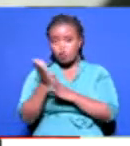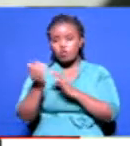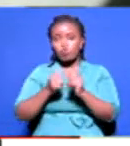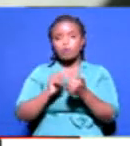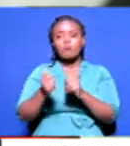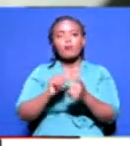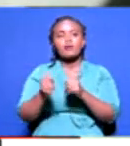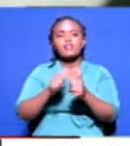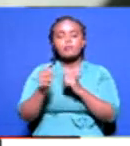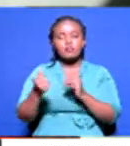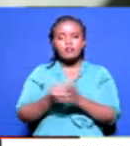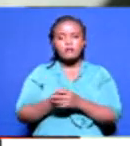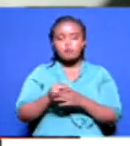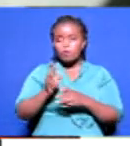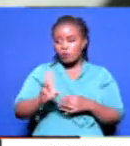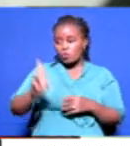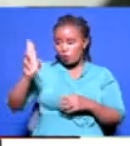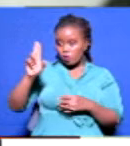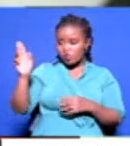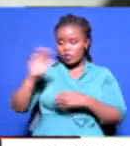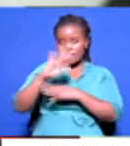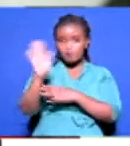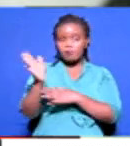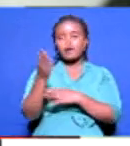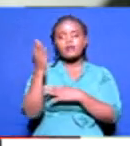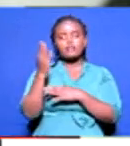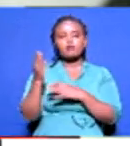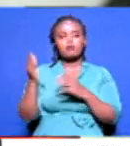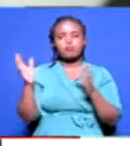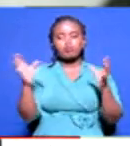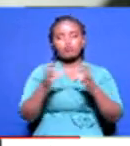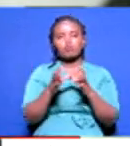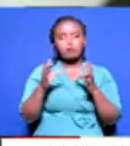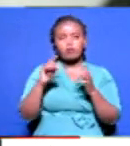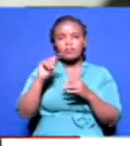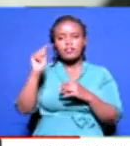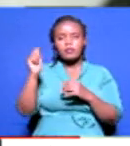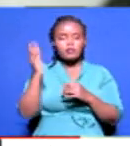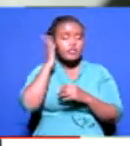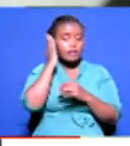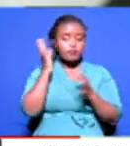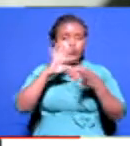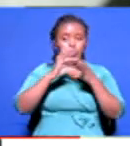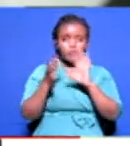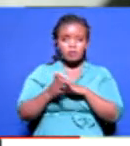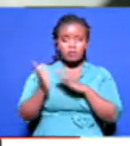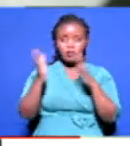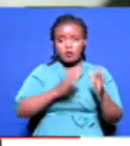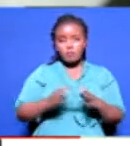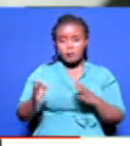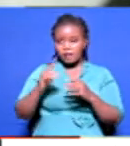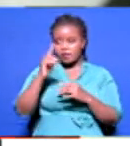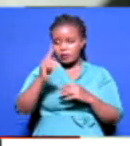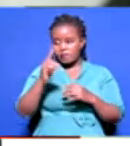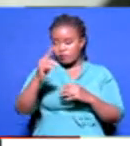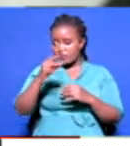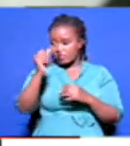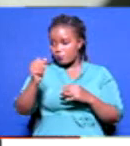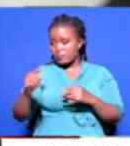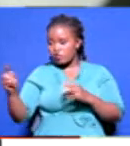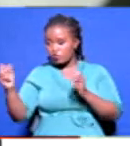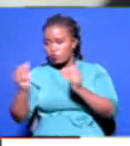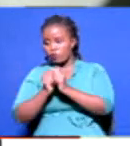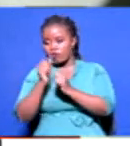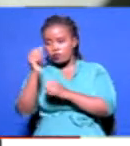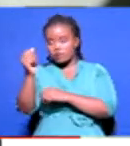Team Kenya ahead of the 24th Summer Deaf Olympics slated for May 1st to the 15th in Brazil. The first batch of the contingent will